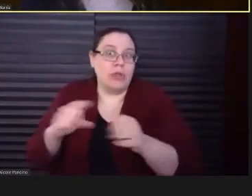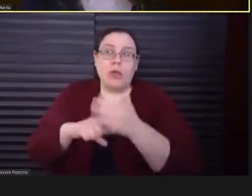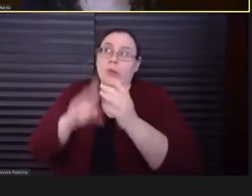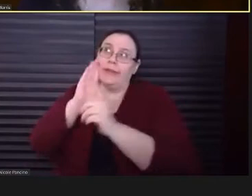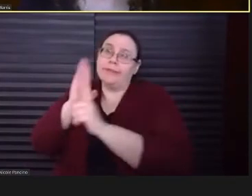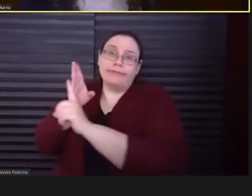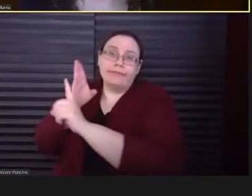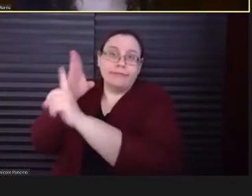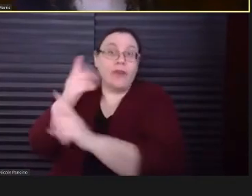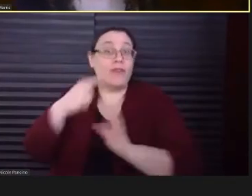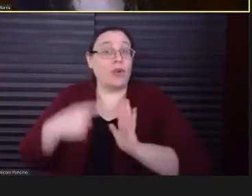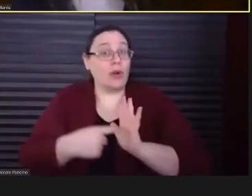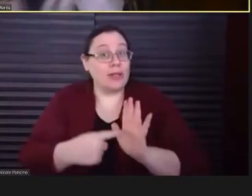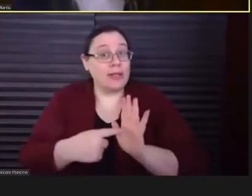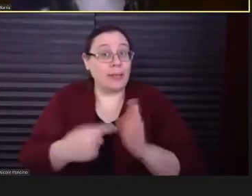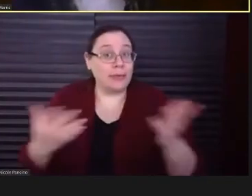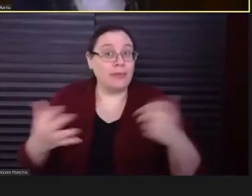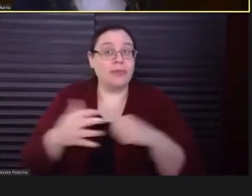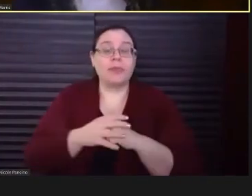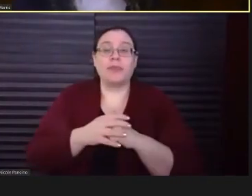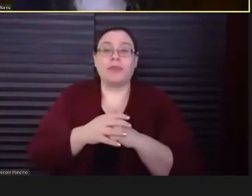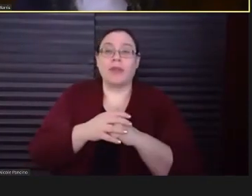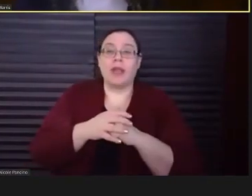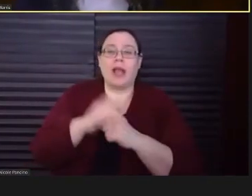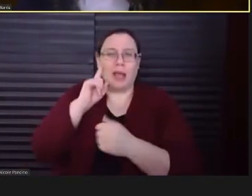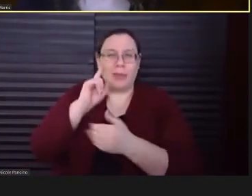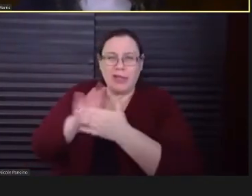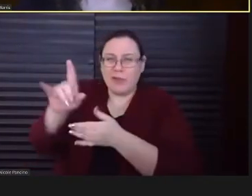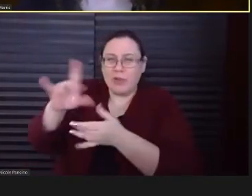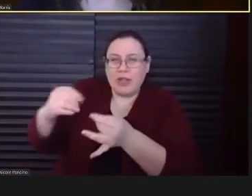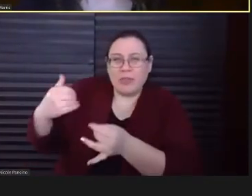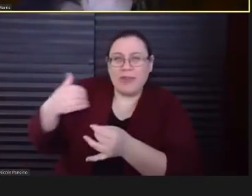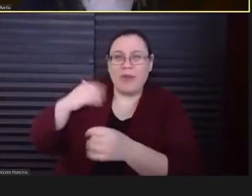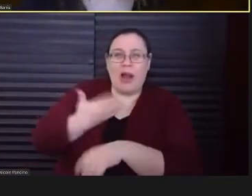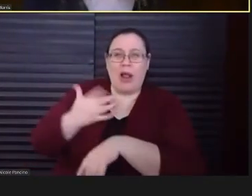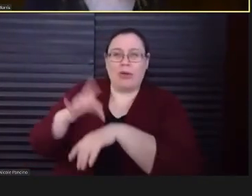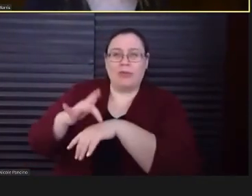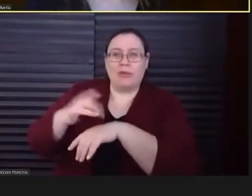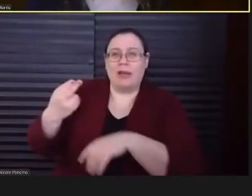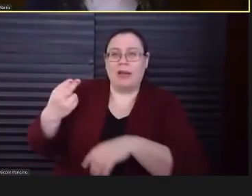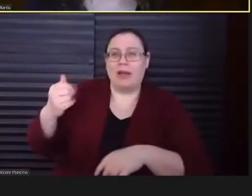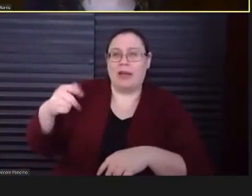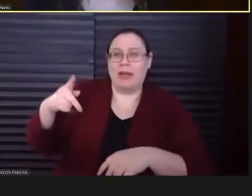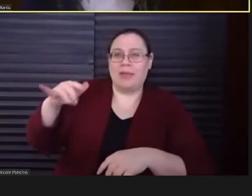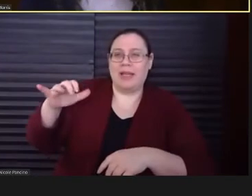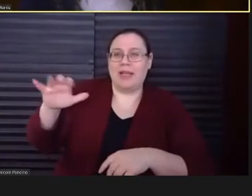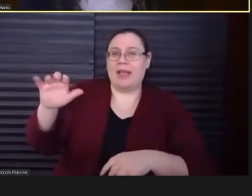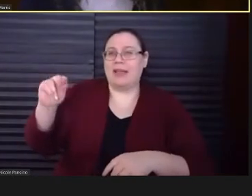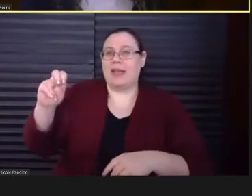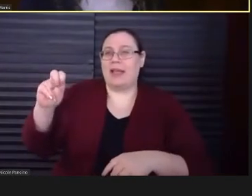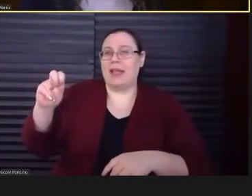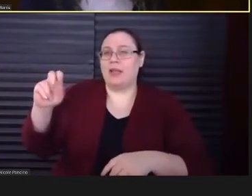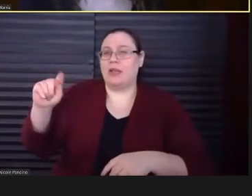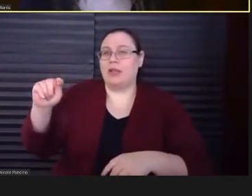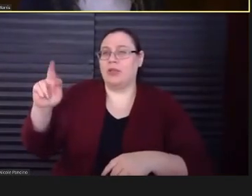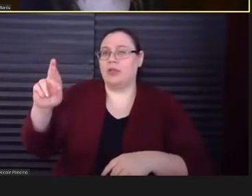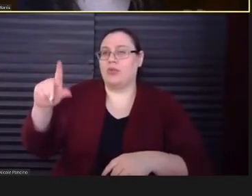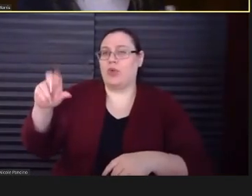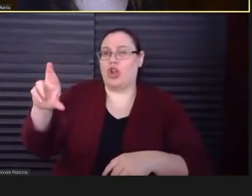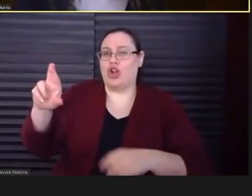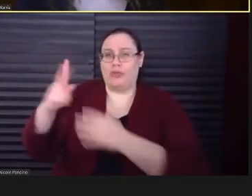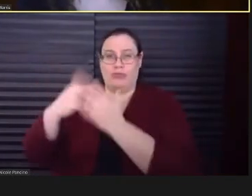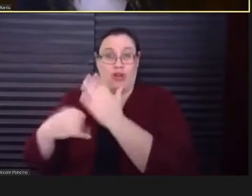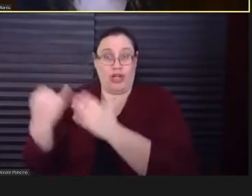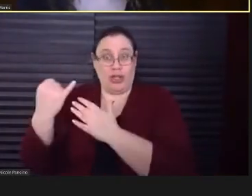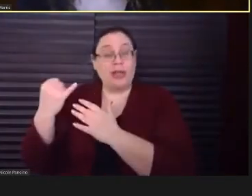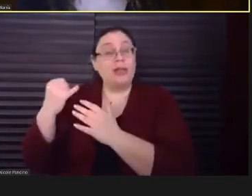for example, I believe you alluded to our haptic cane troller project, which is a project that aims to